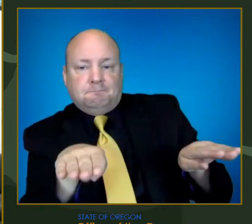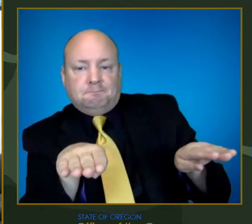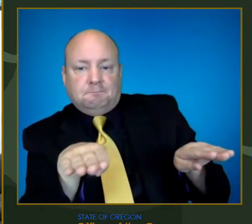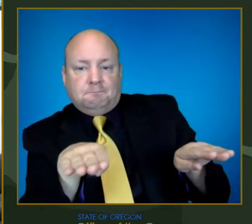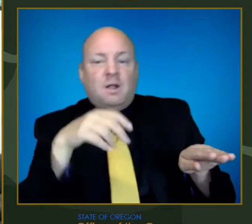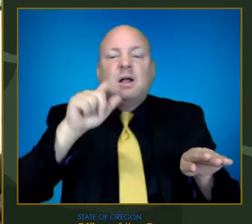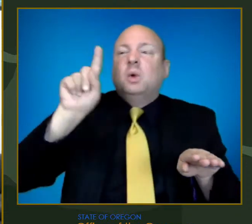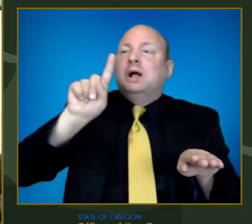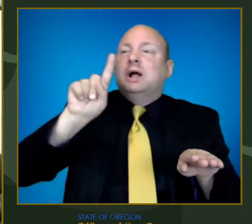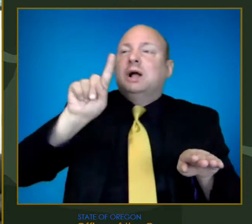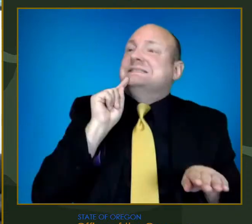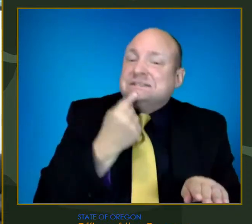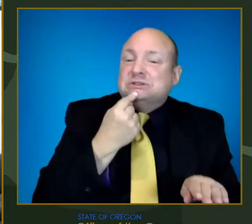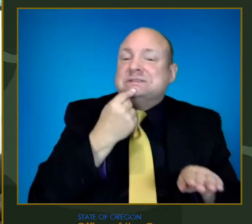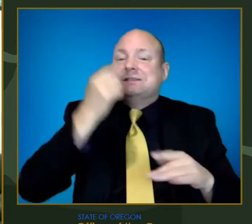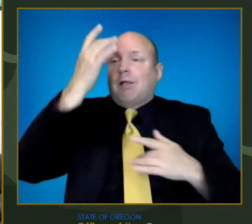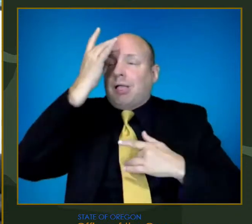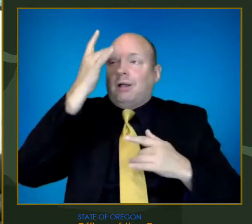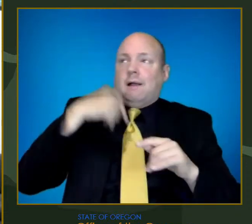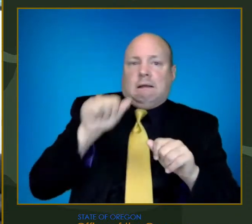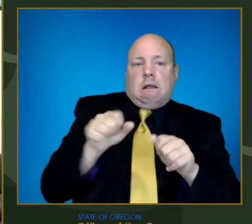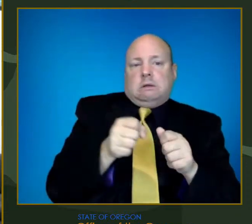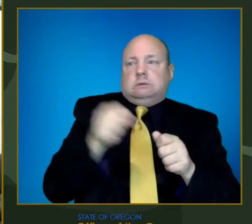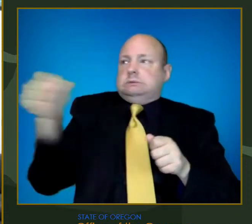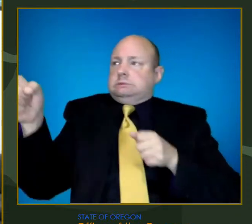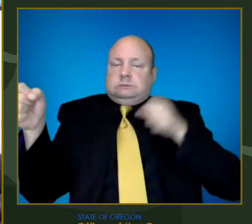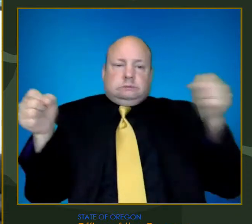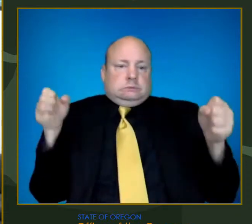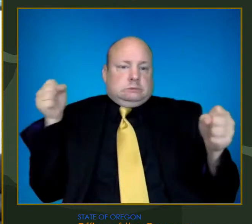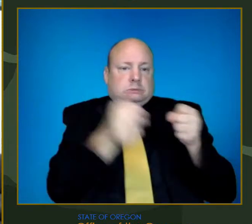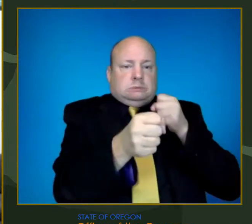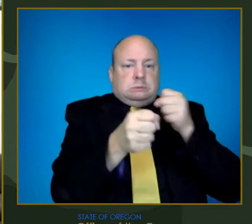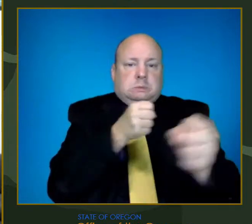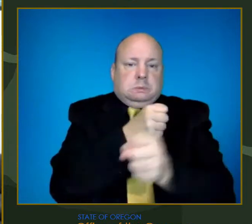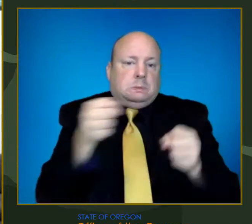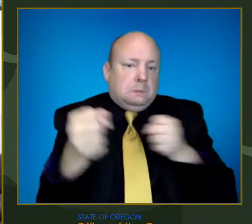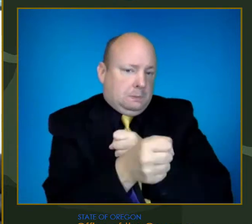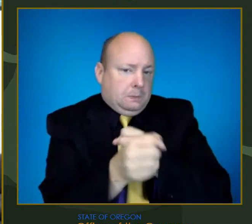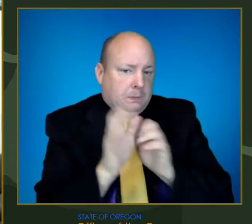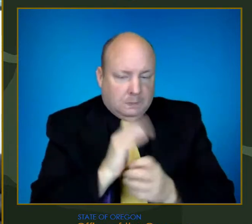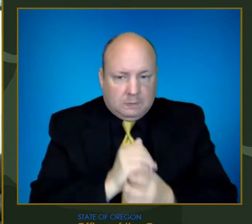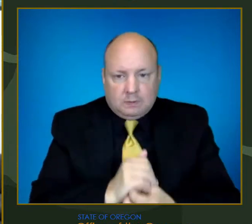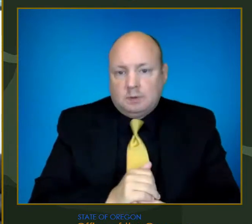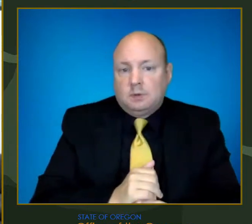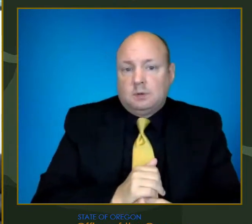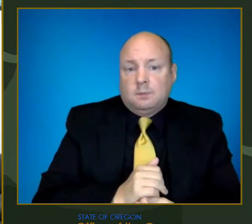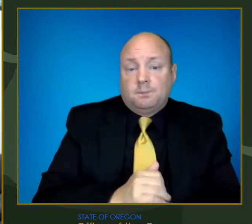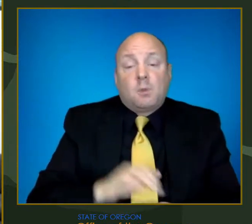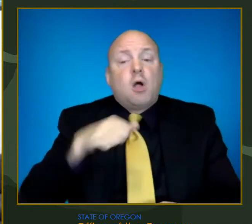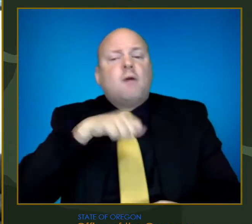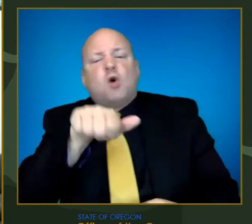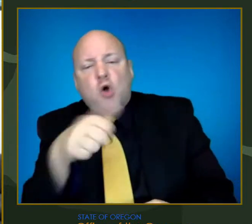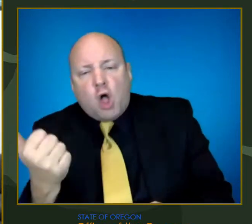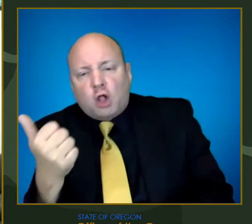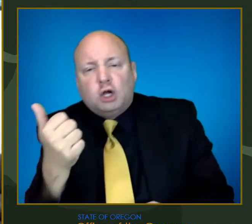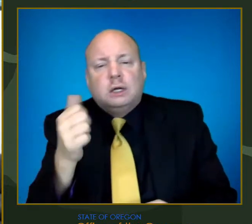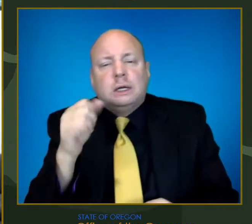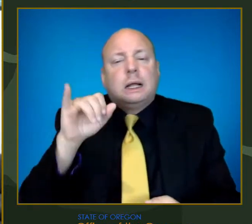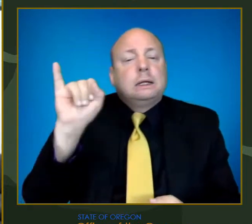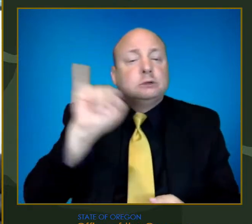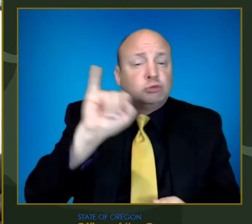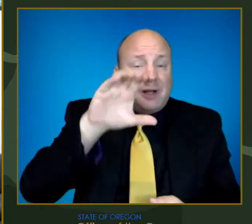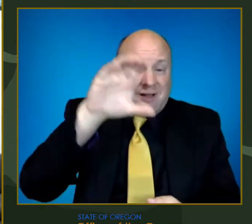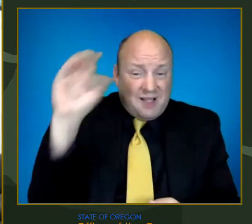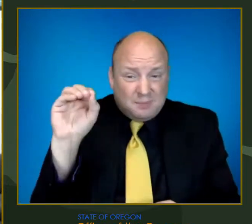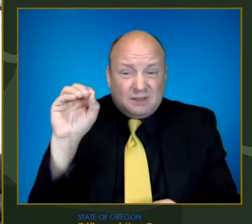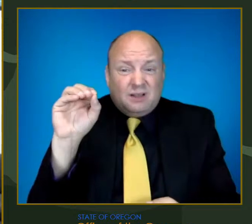State agencies are also working to cut red tape to remove prior authorization barriers and expedite appropriate patient discharges from hospitals to lower